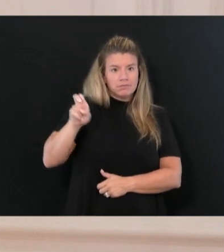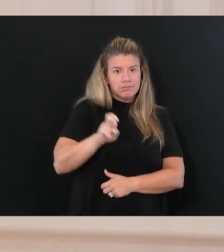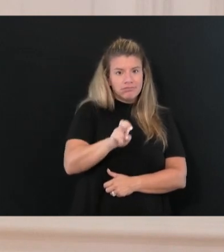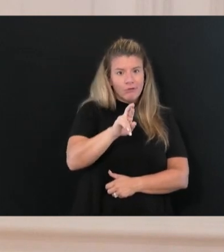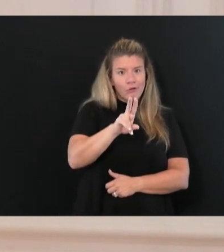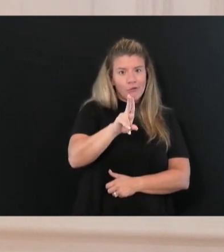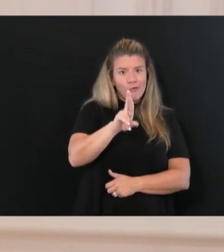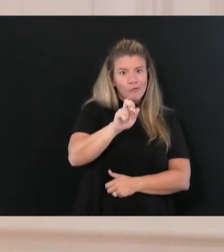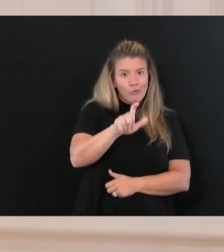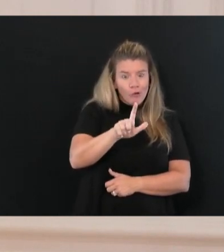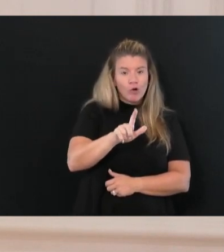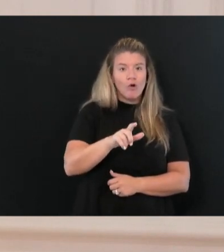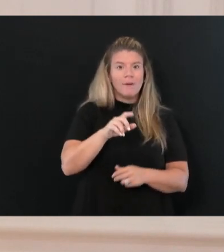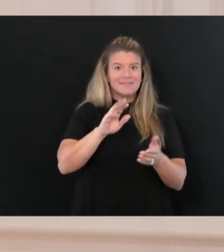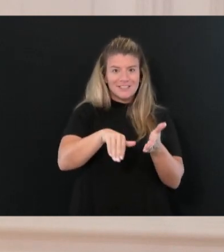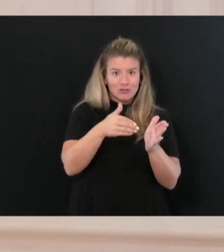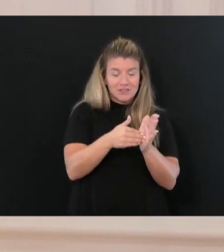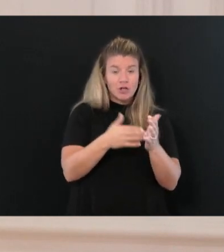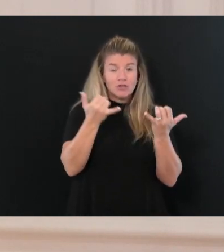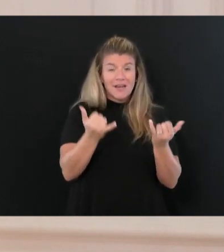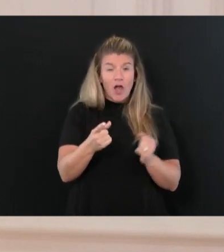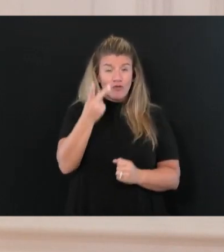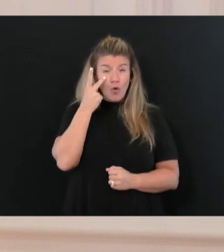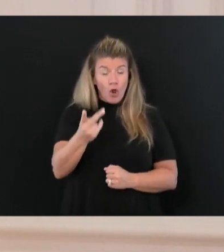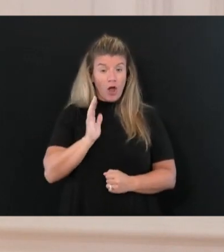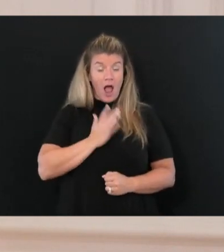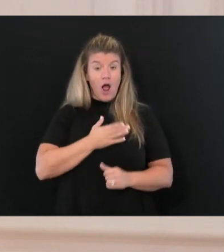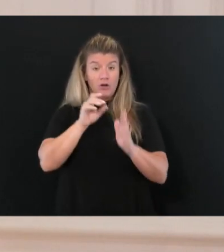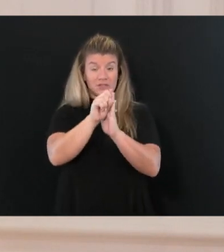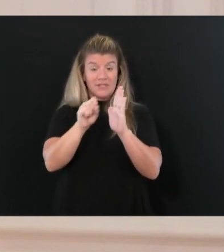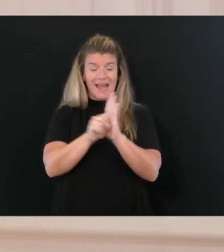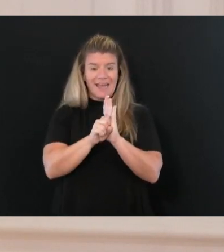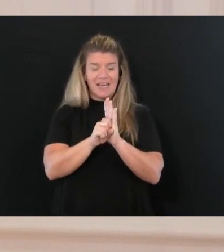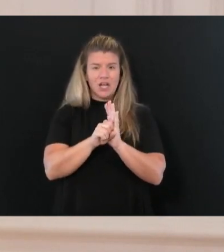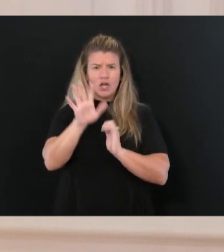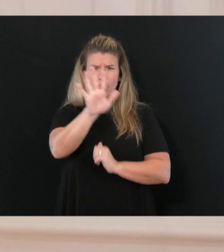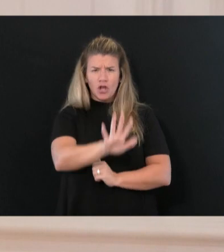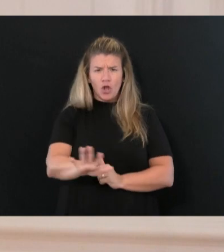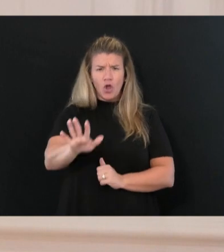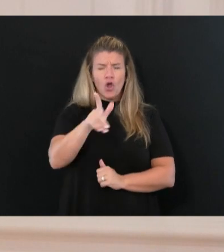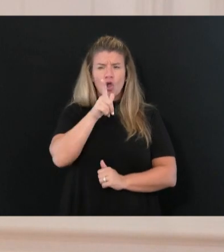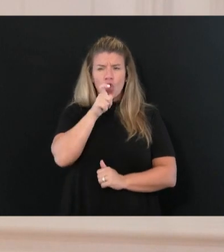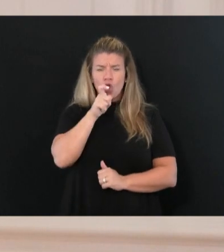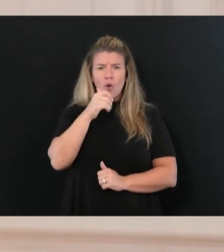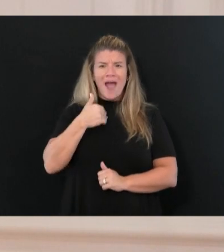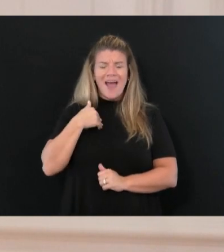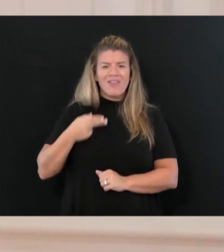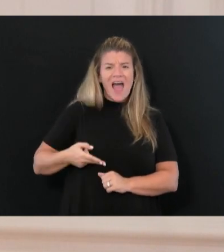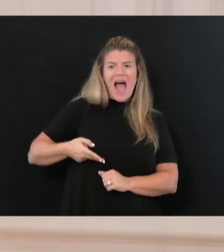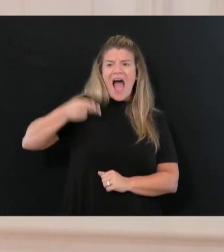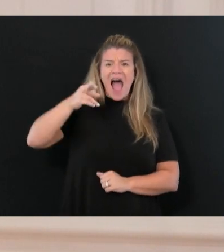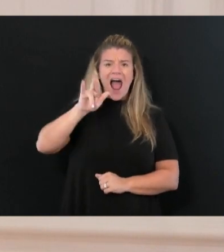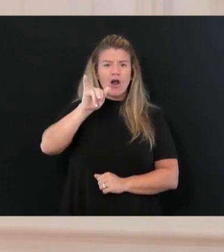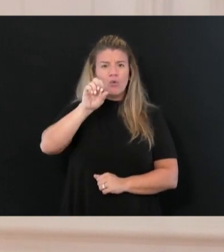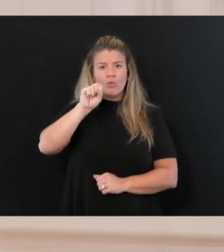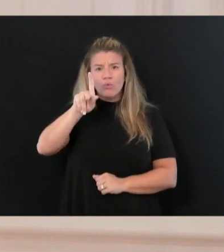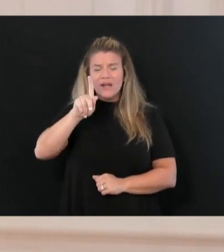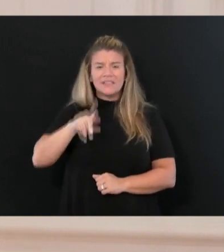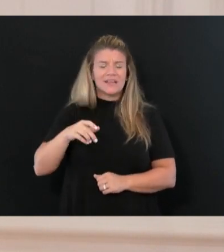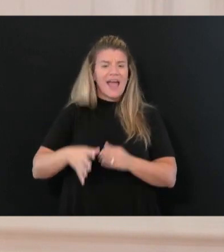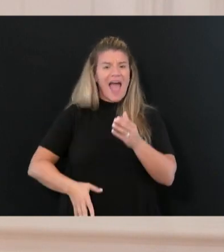people in the parts of our state that have had the highest risk of bad health outcomes,